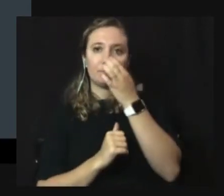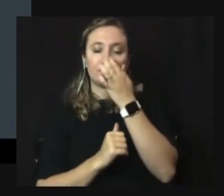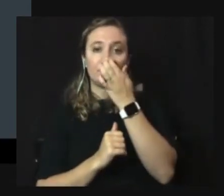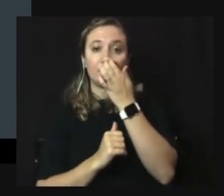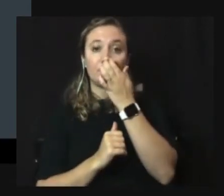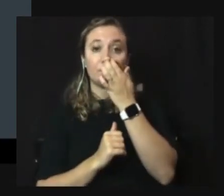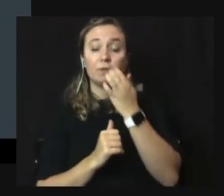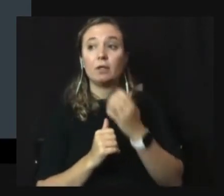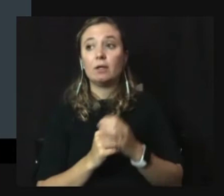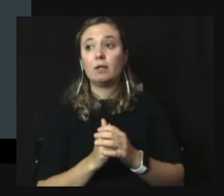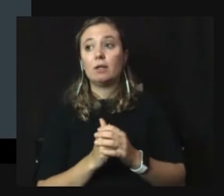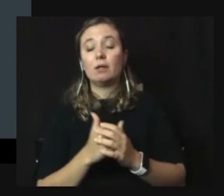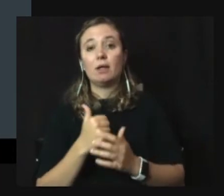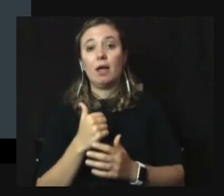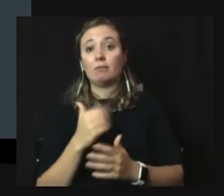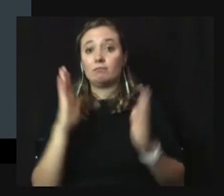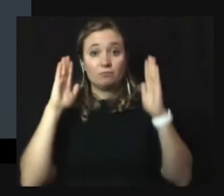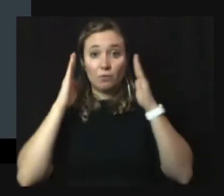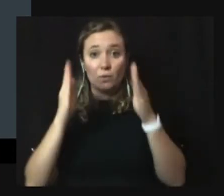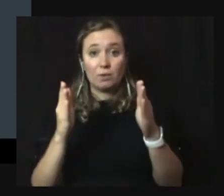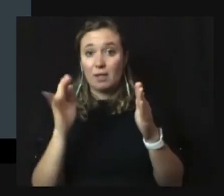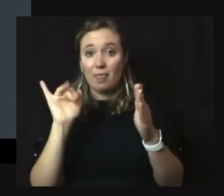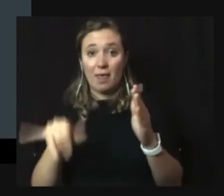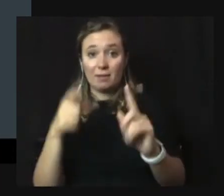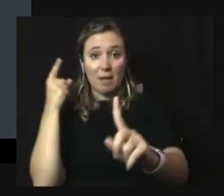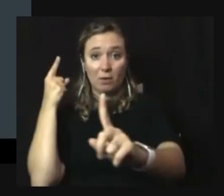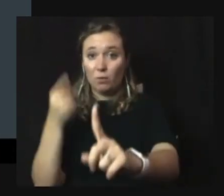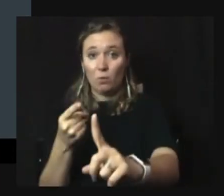I've never lost sight of that.